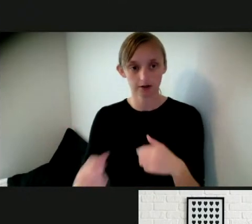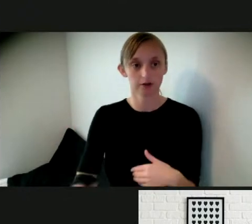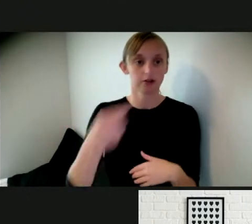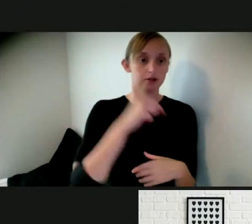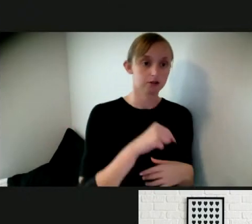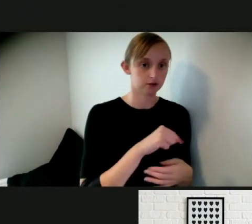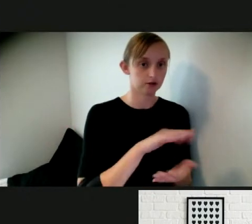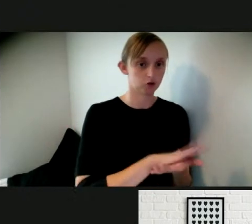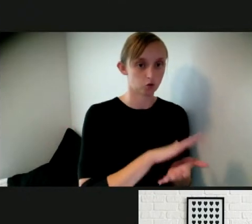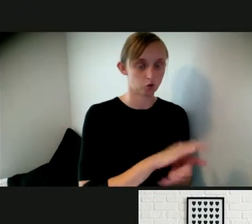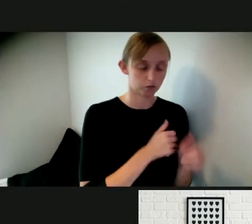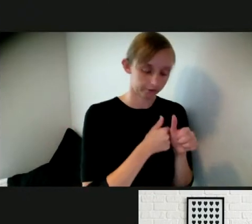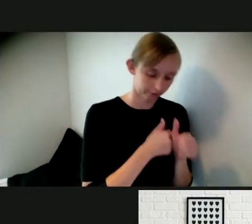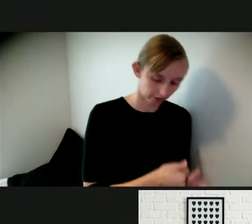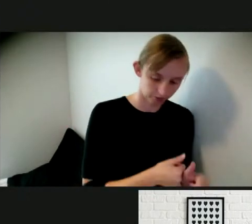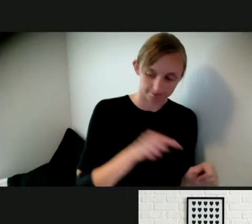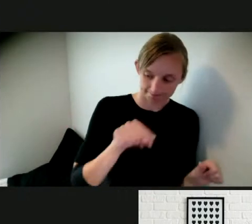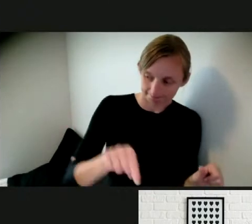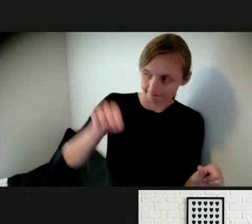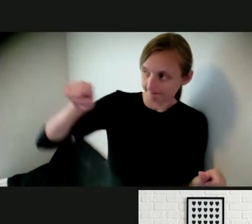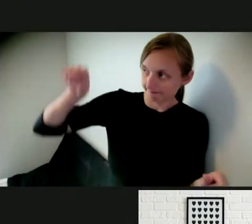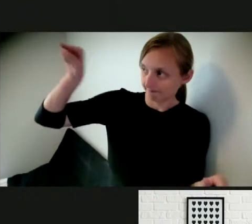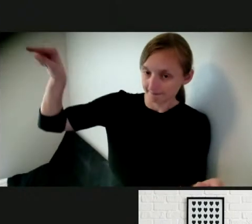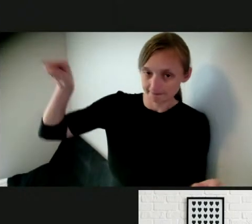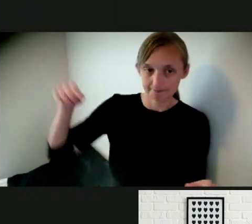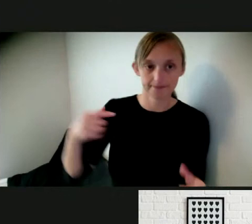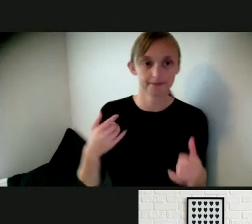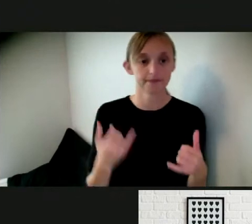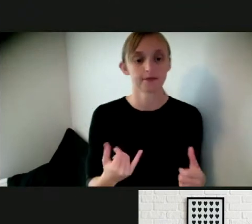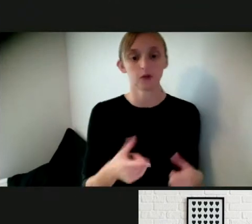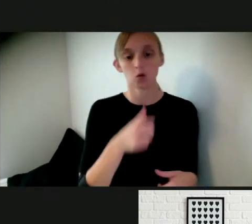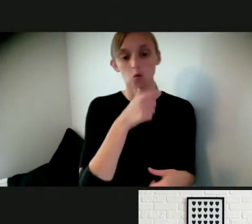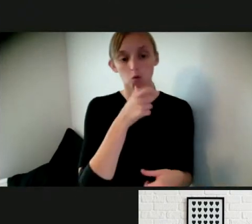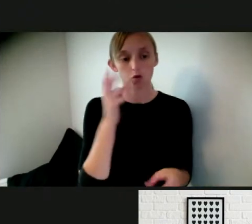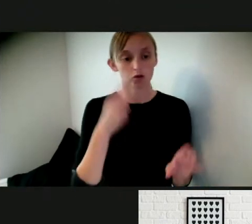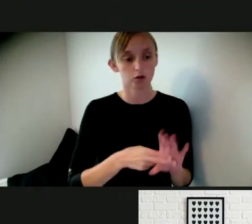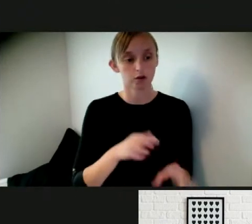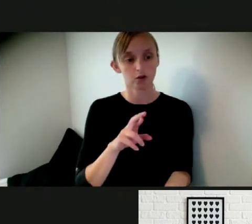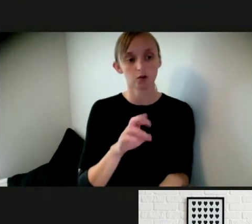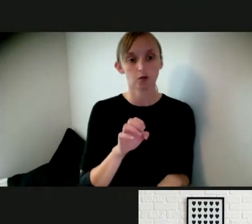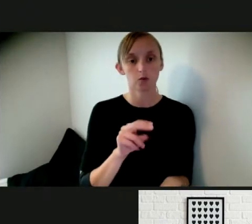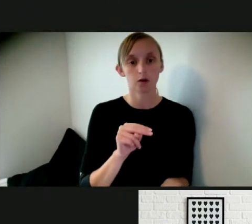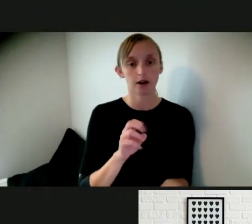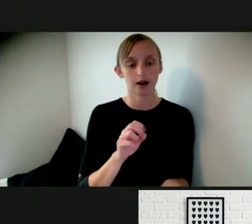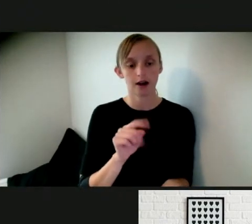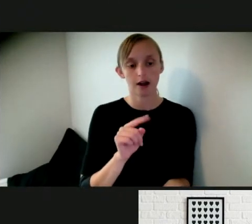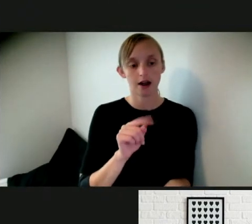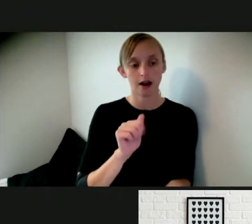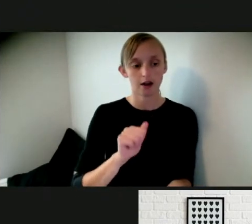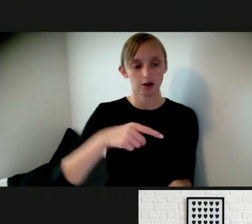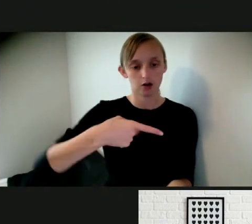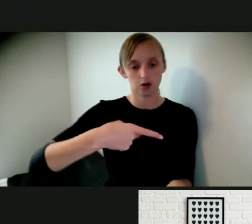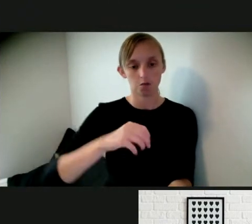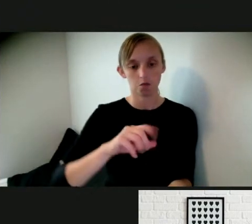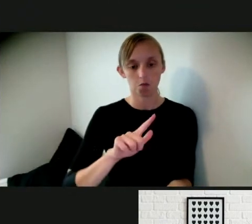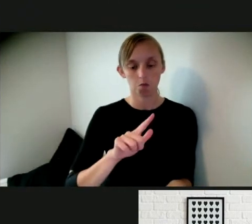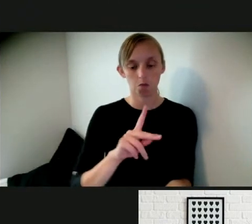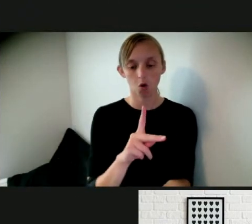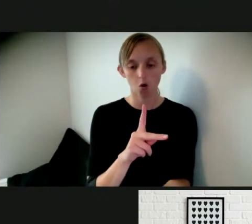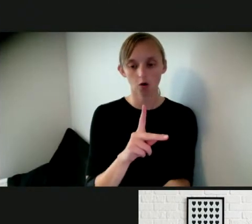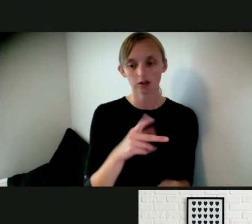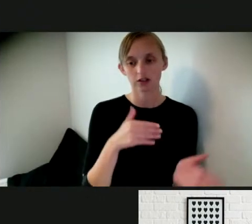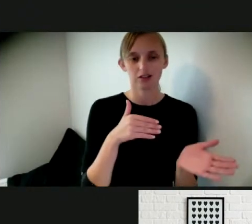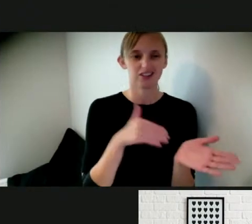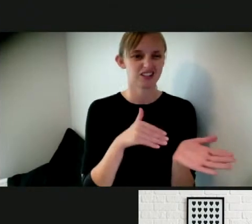to have with us today Renetta Polk. Dr. Polk is with the Outreach Program with the Detroit Health